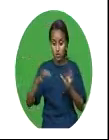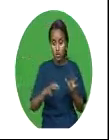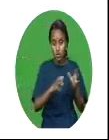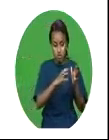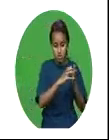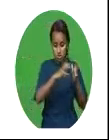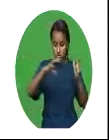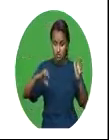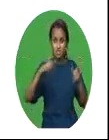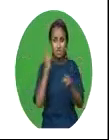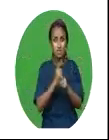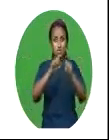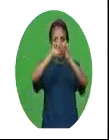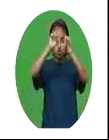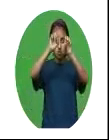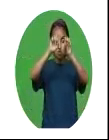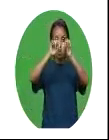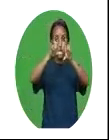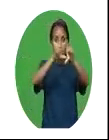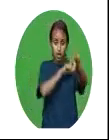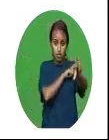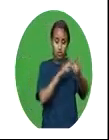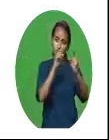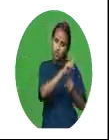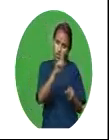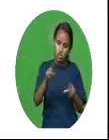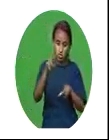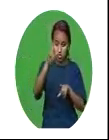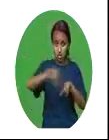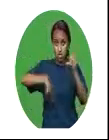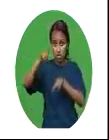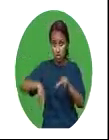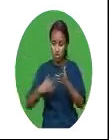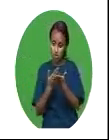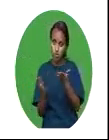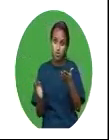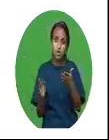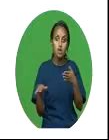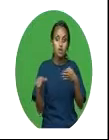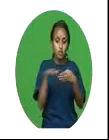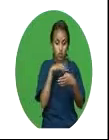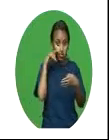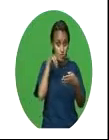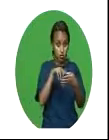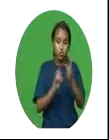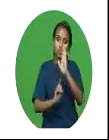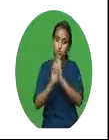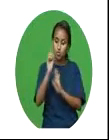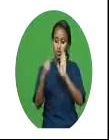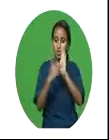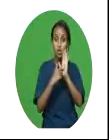Transfer the true length of each line element from the front view to the development, locating